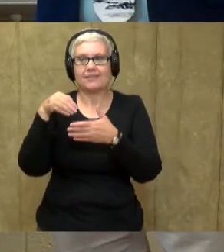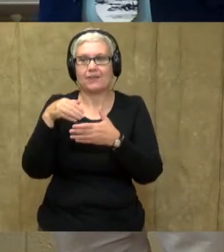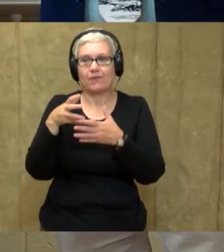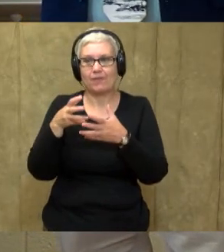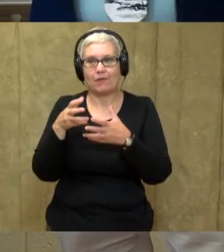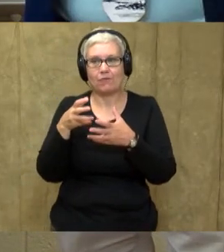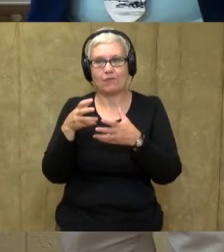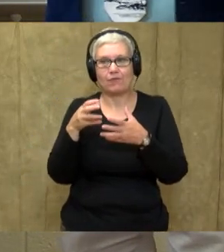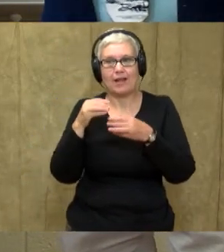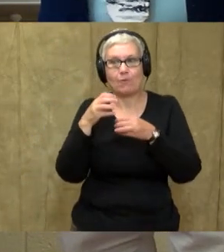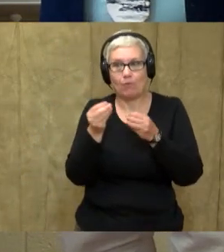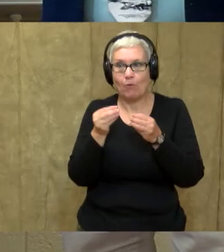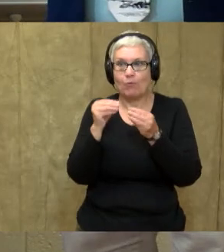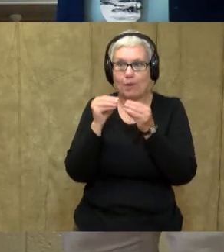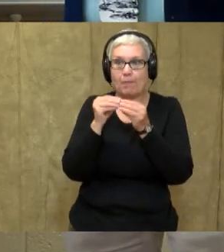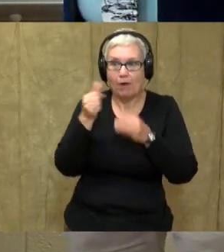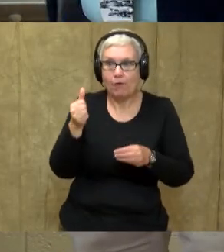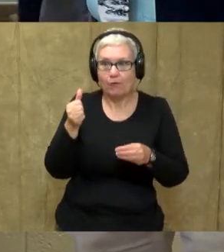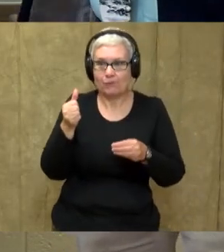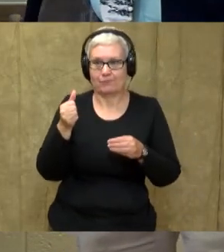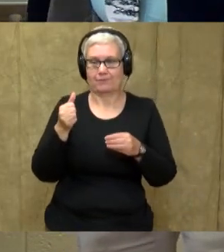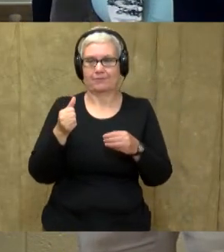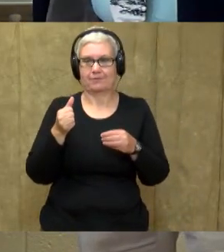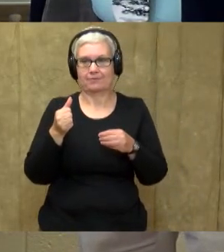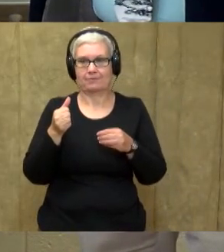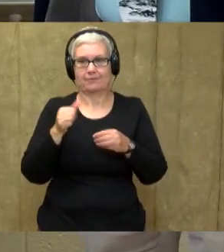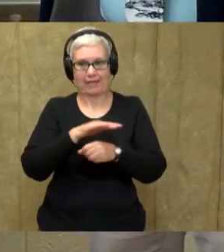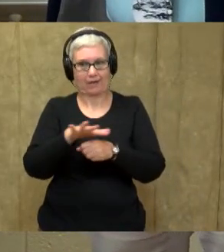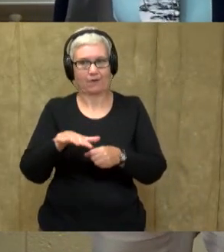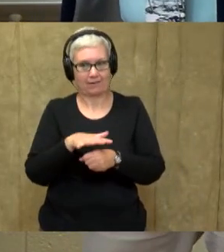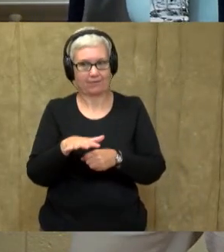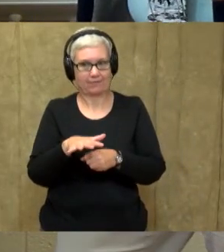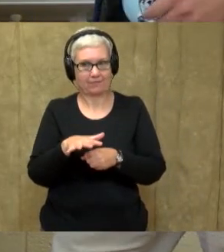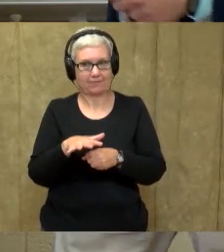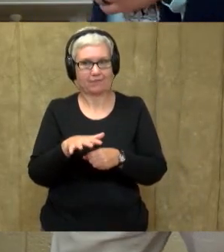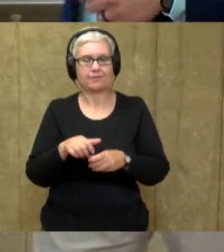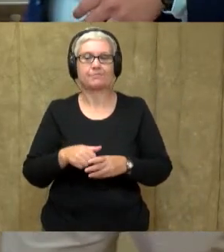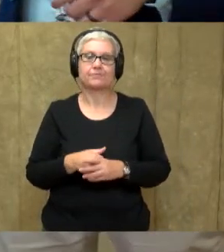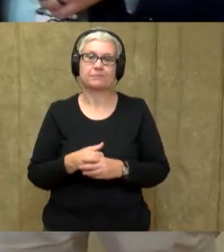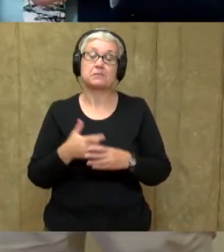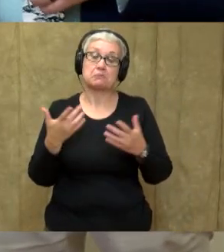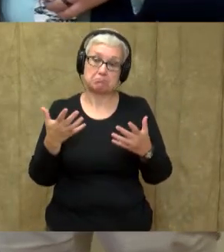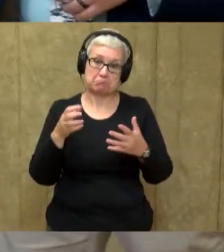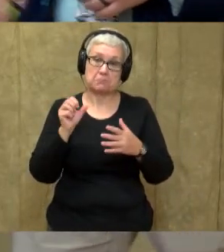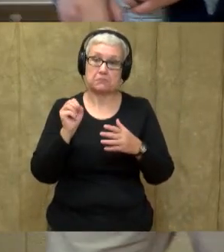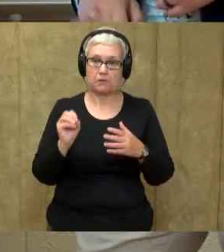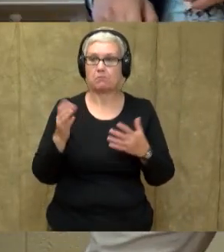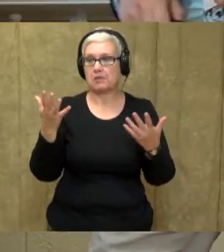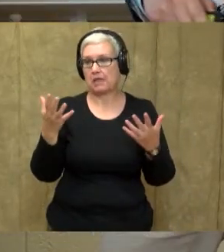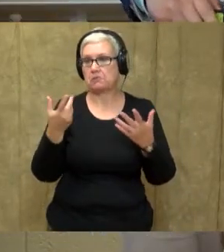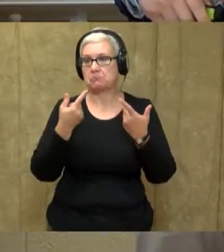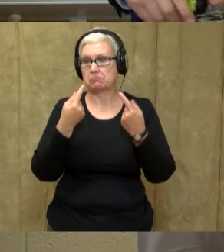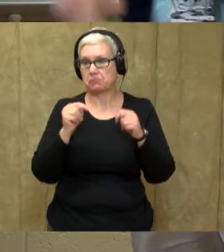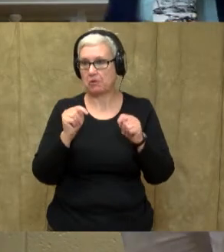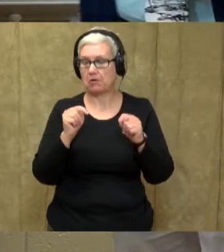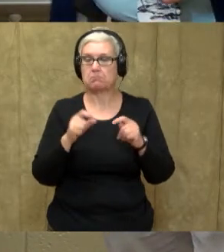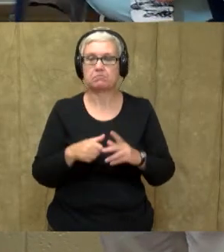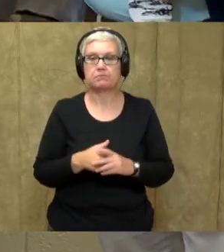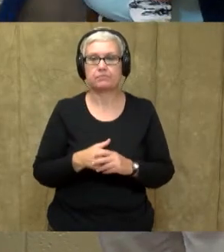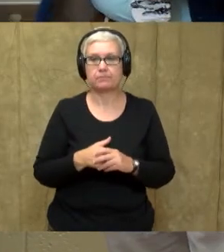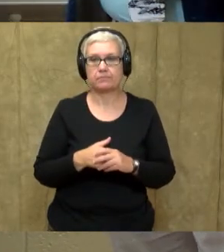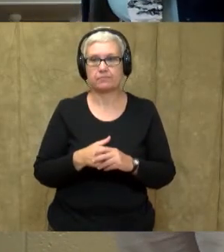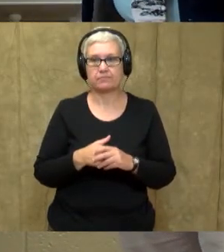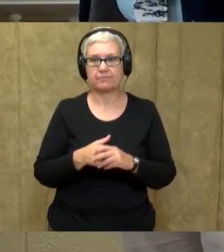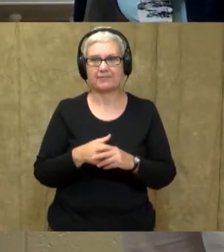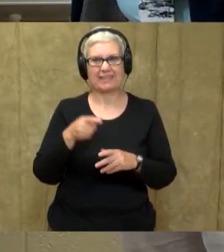think about, how can I get the most potential area possible? So another prospector,